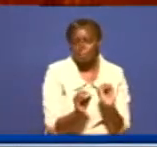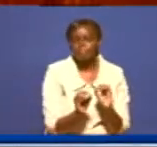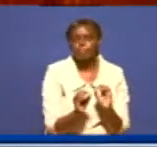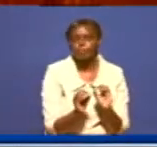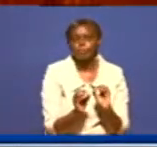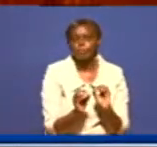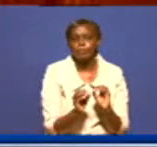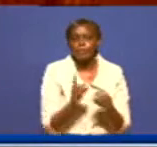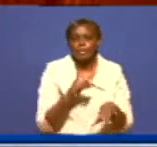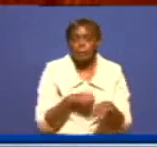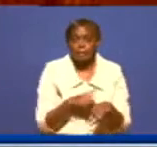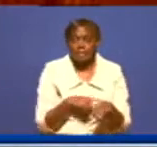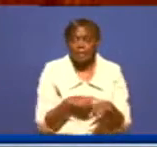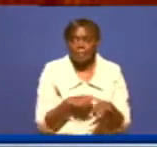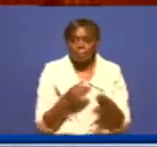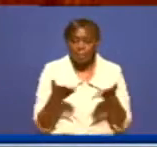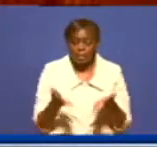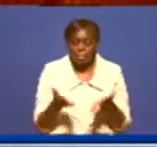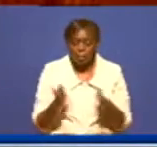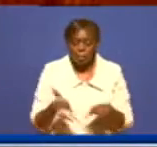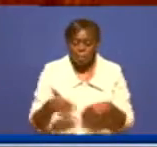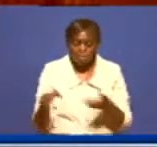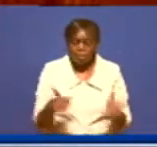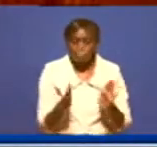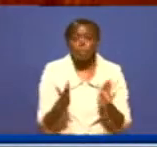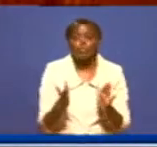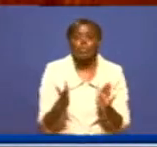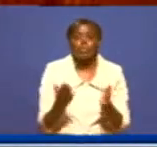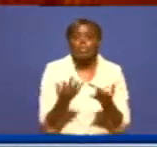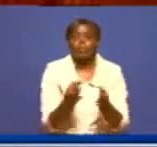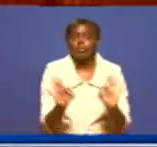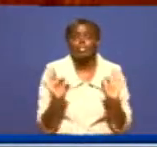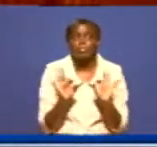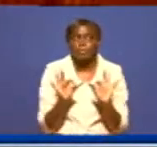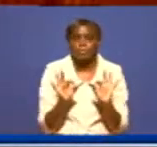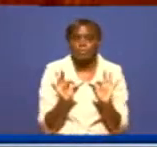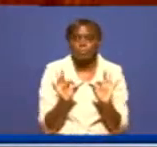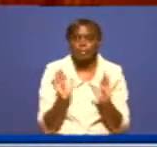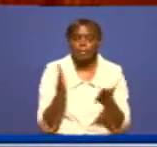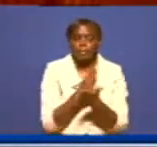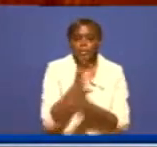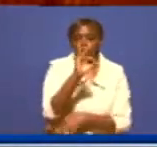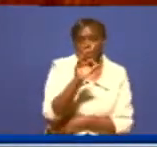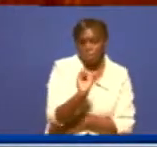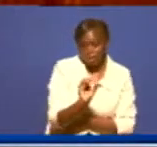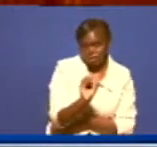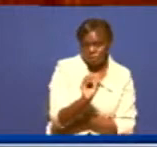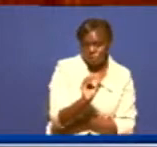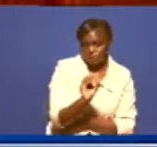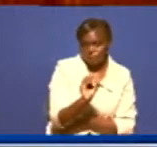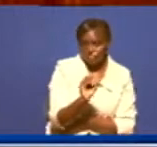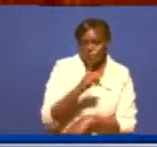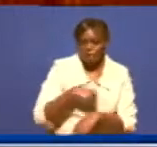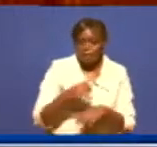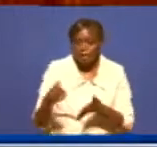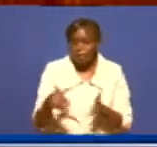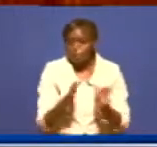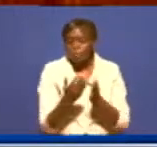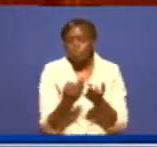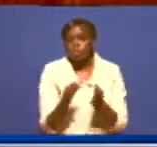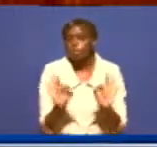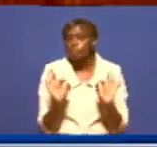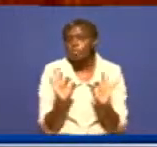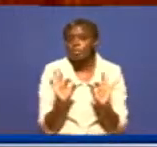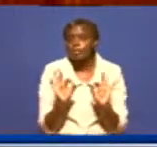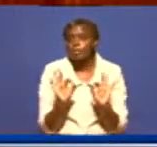when you now give room to, in Section 30, Madam Speaker, when you give room in Section 30